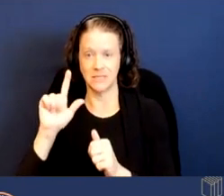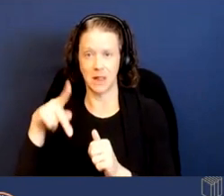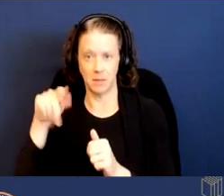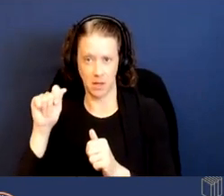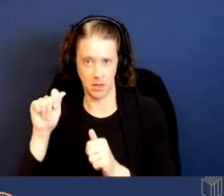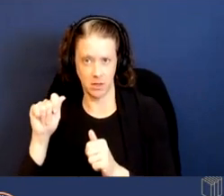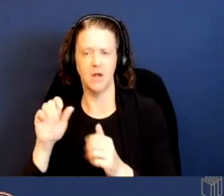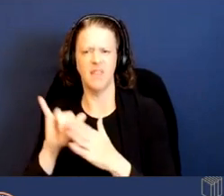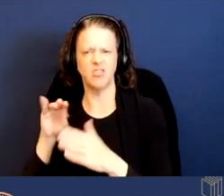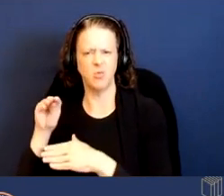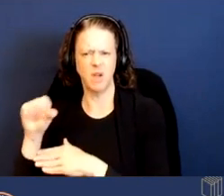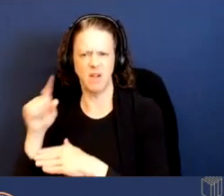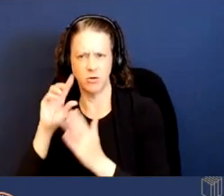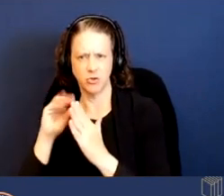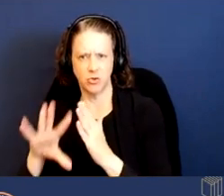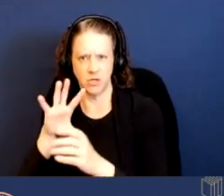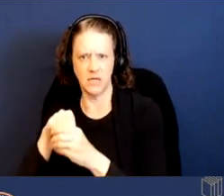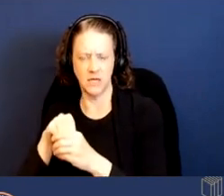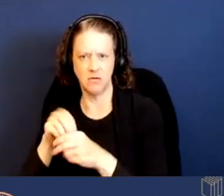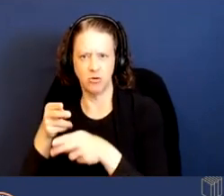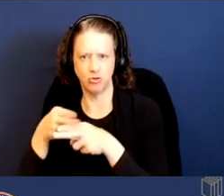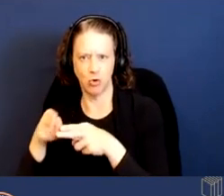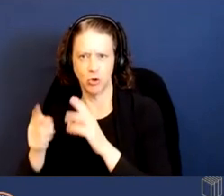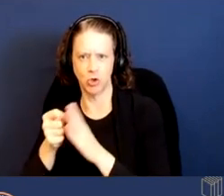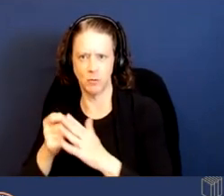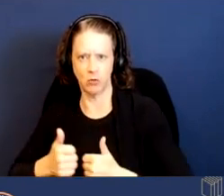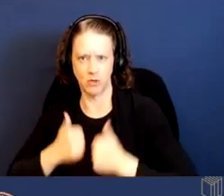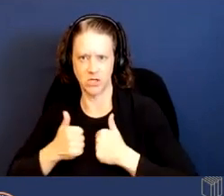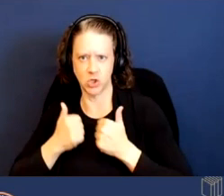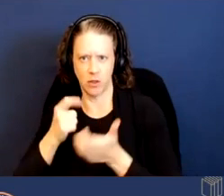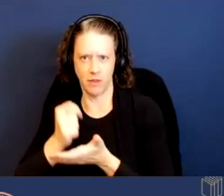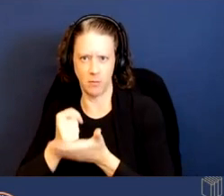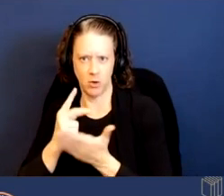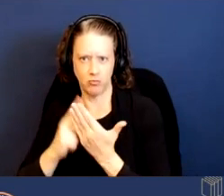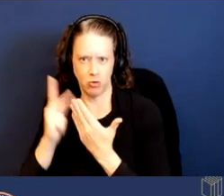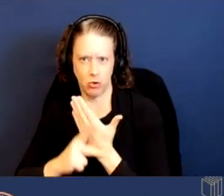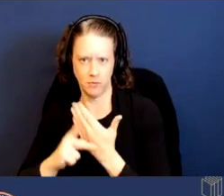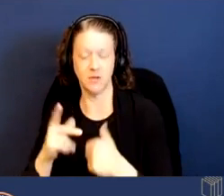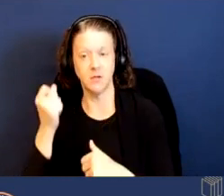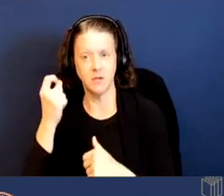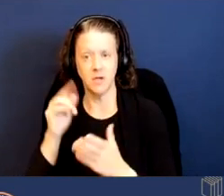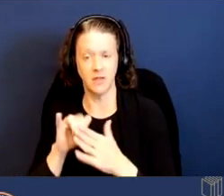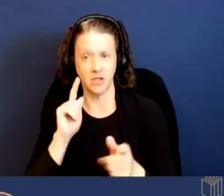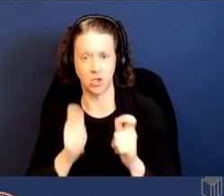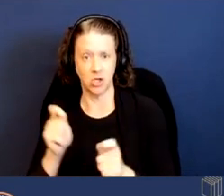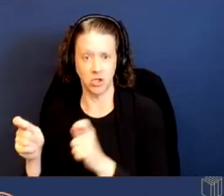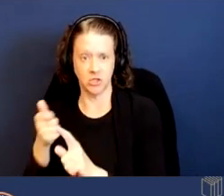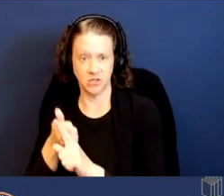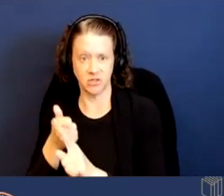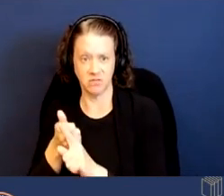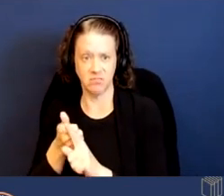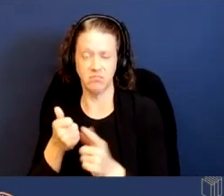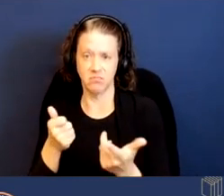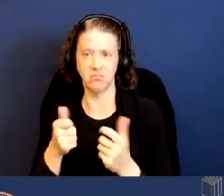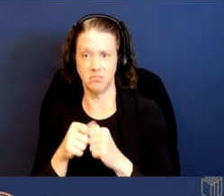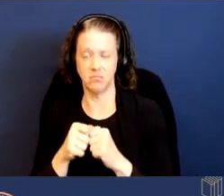in sort of short-term residential therapeutic programs, right? And so the changes really are into